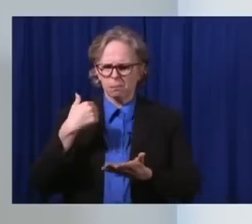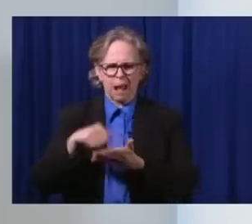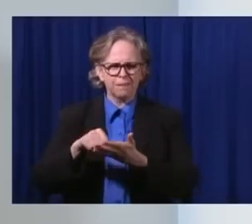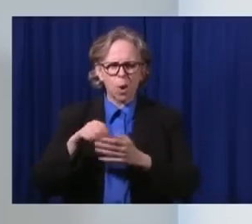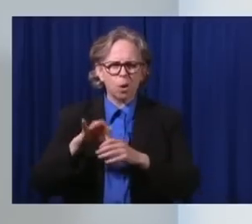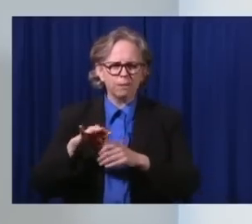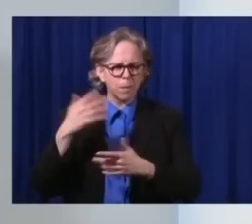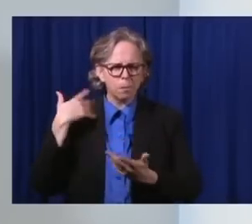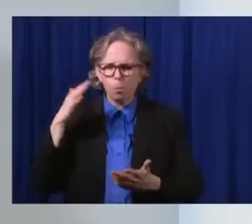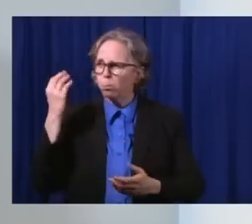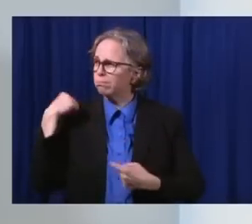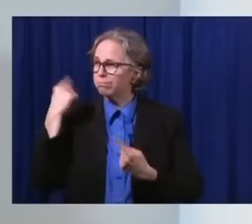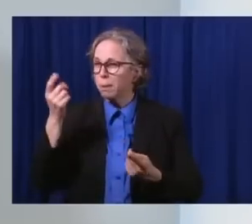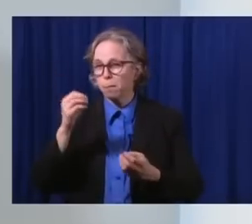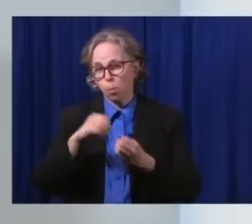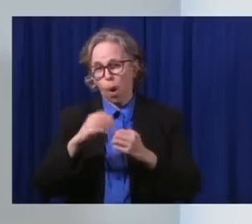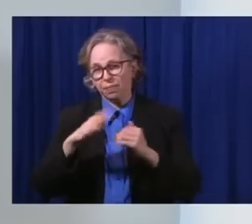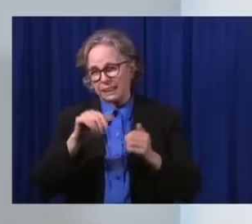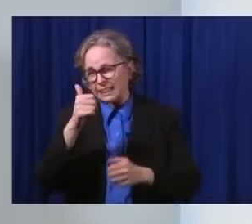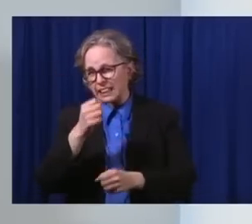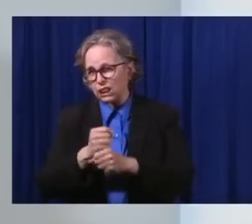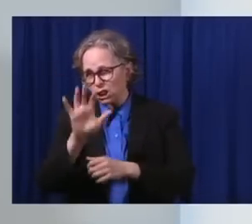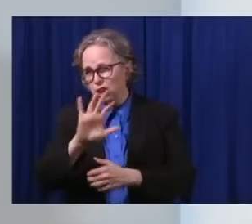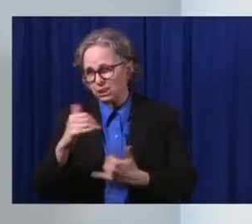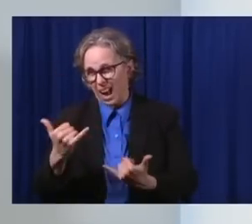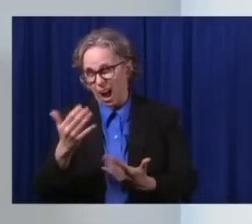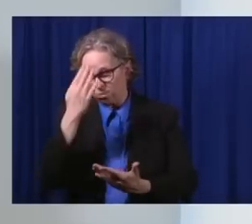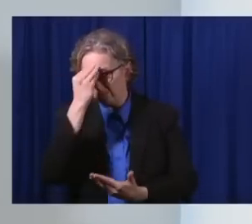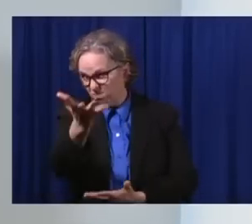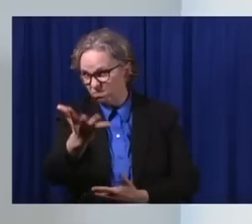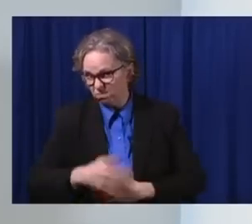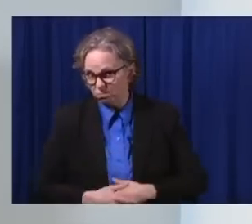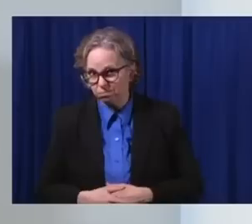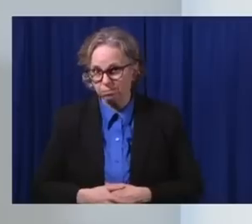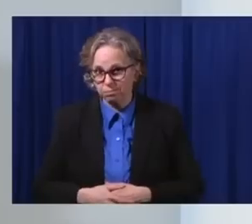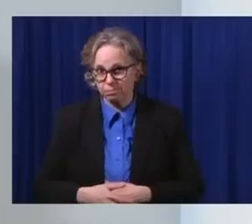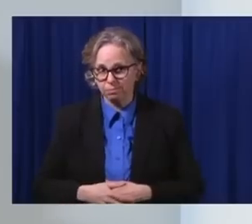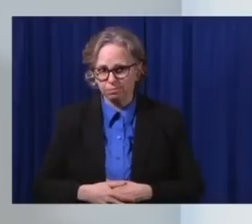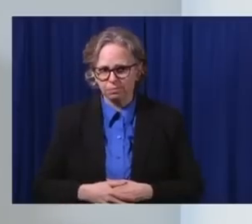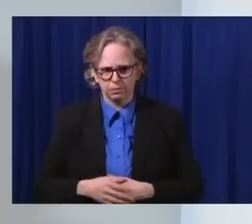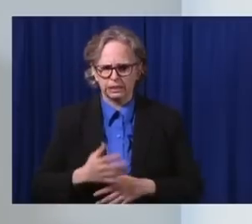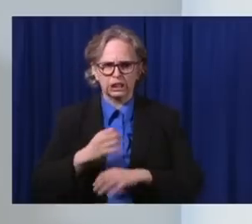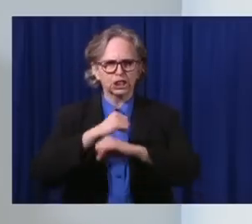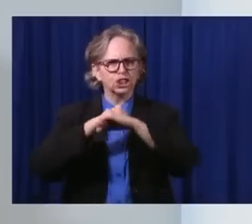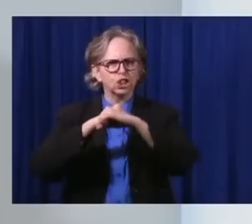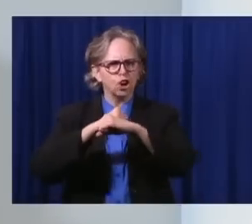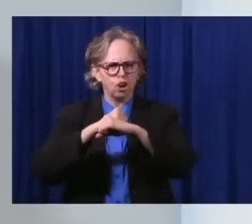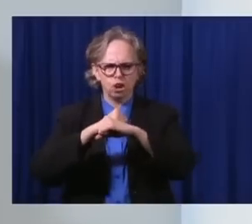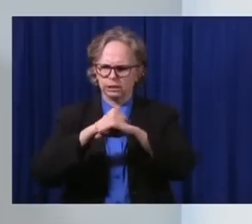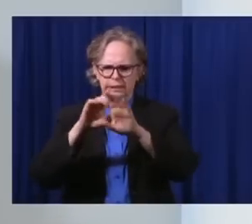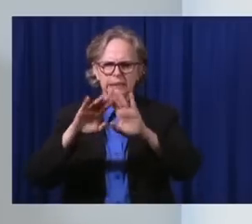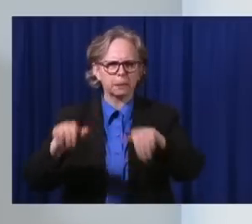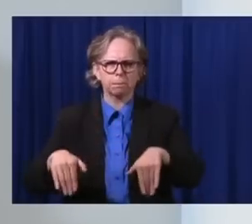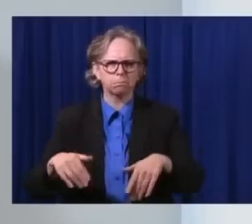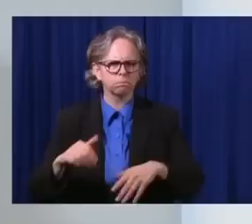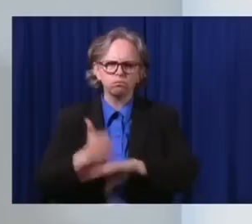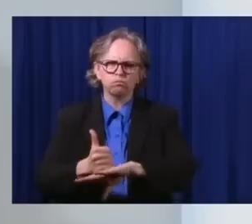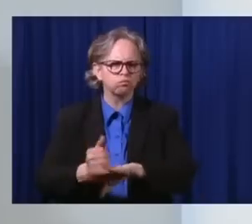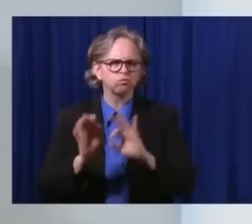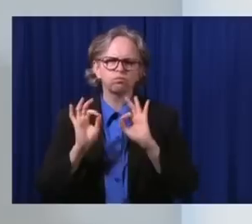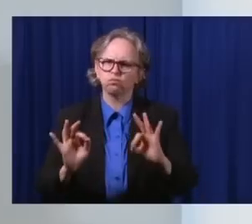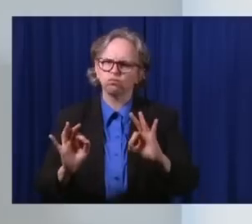absentee vote by mail. And it is a perfectly secure system. It is a system